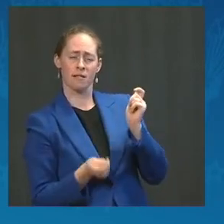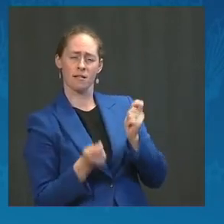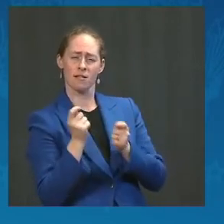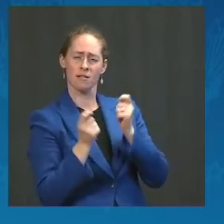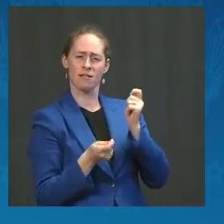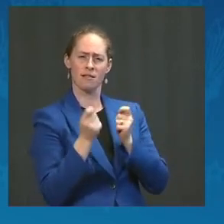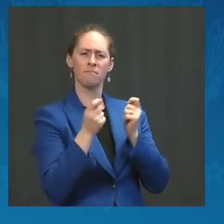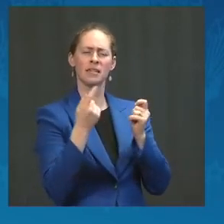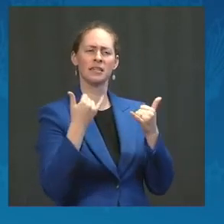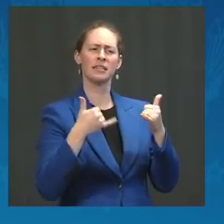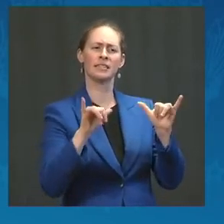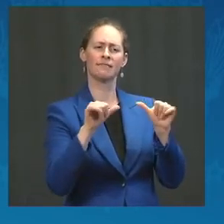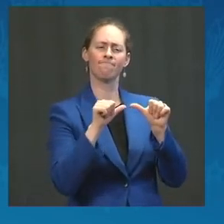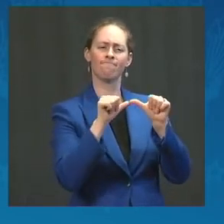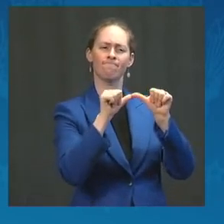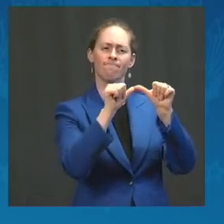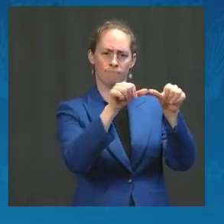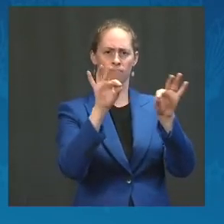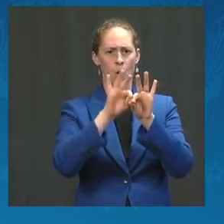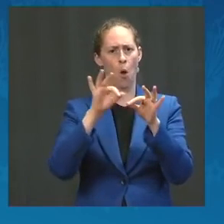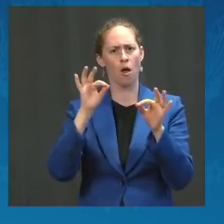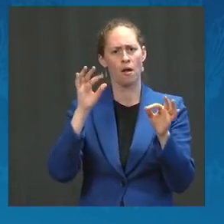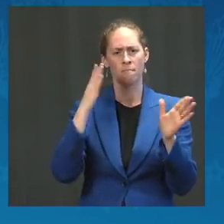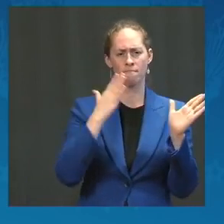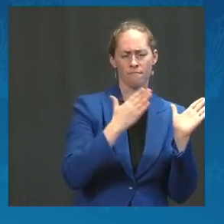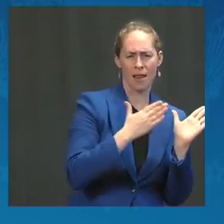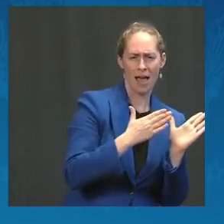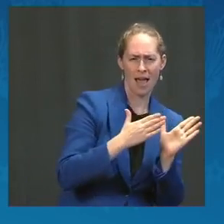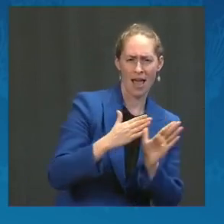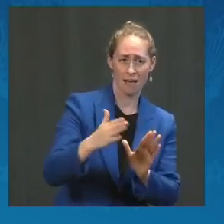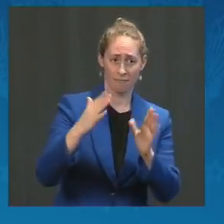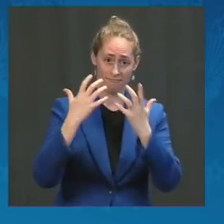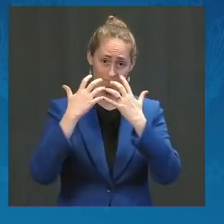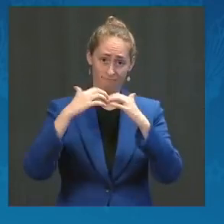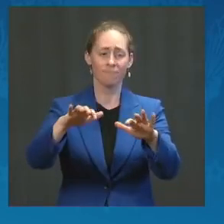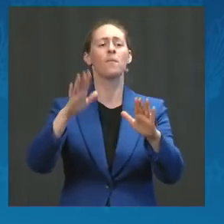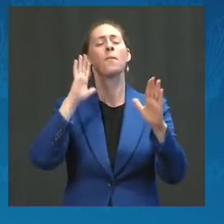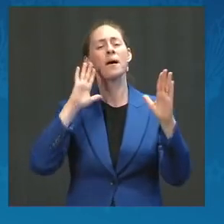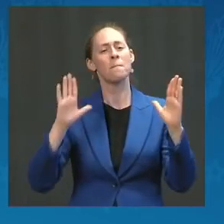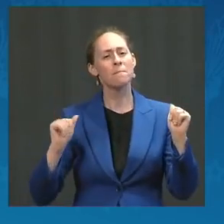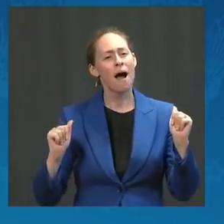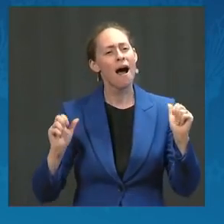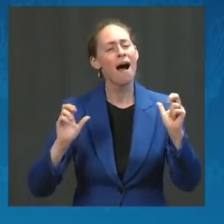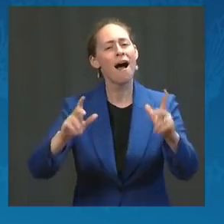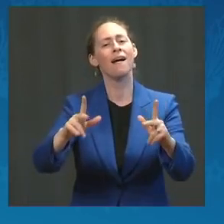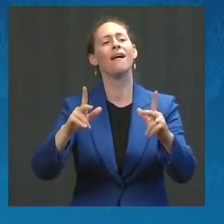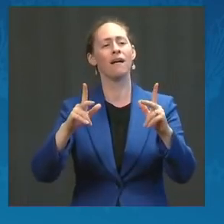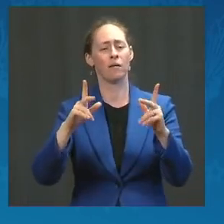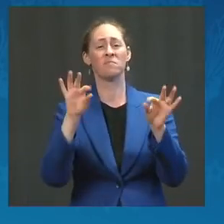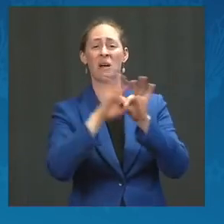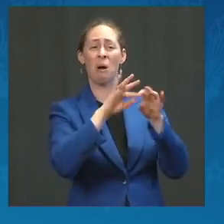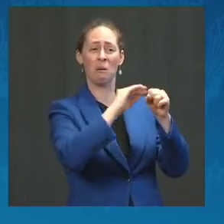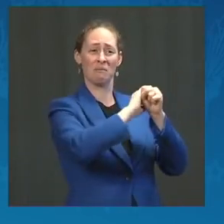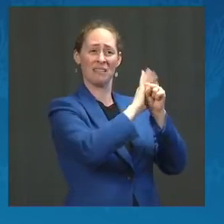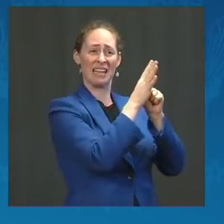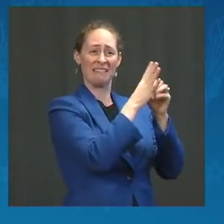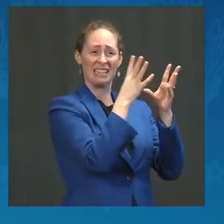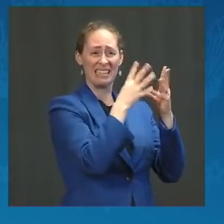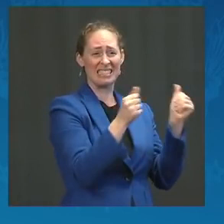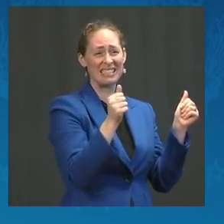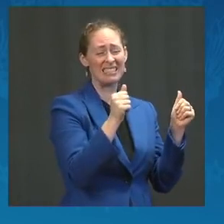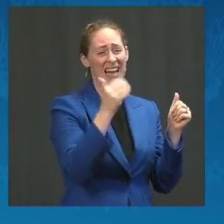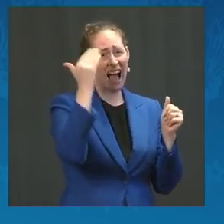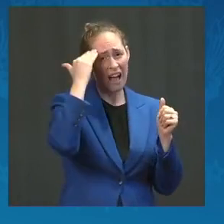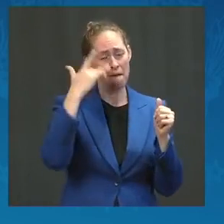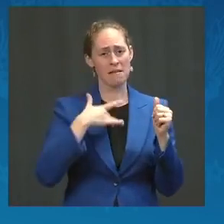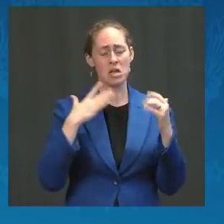We're coming back. We just have to stay ahead of this virus. I know this is hard to hear. I